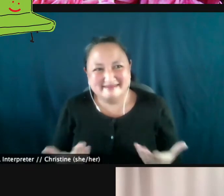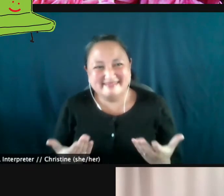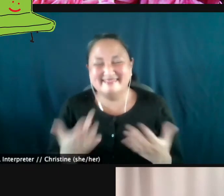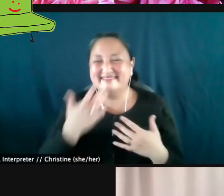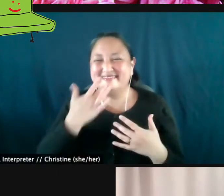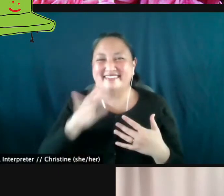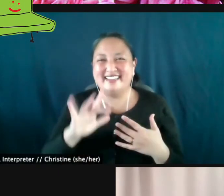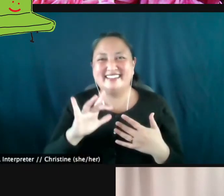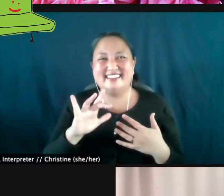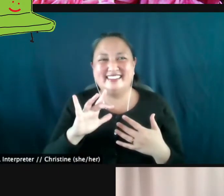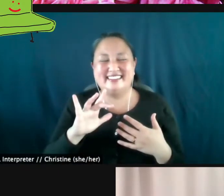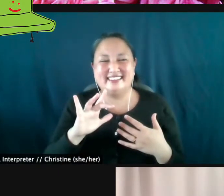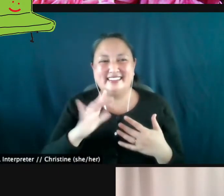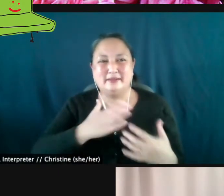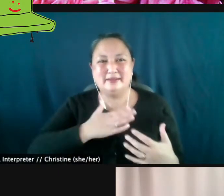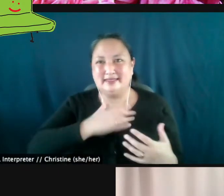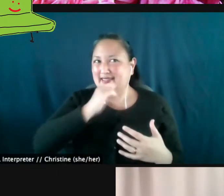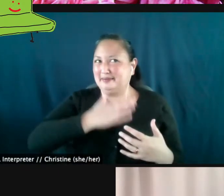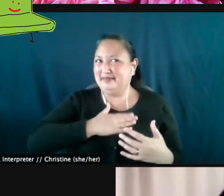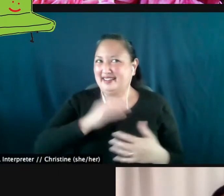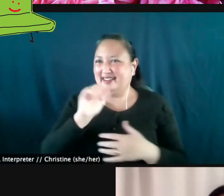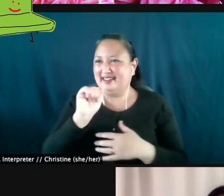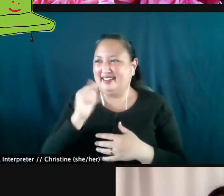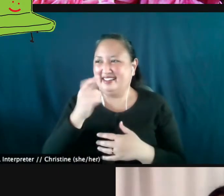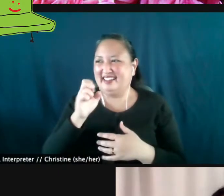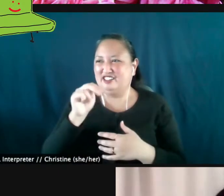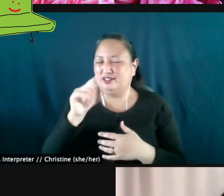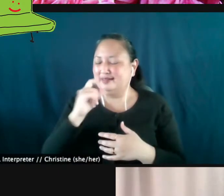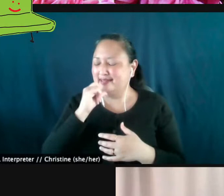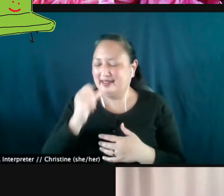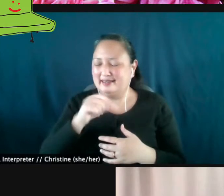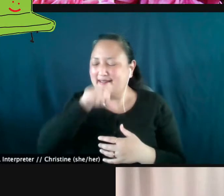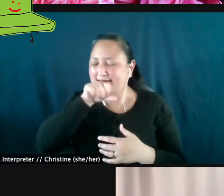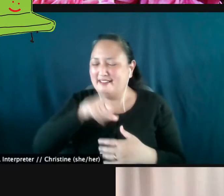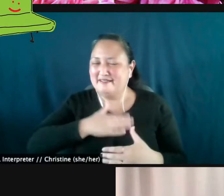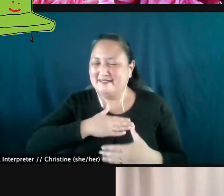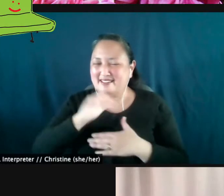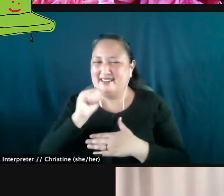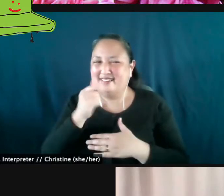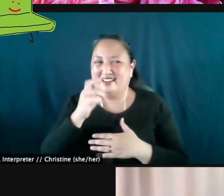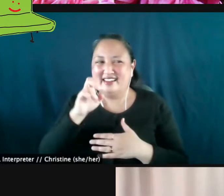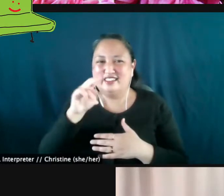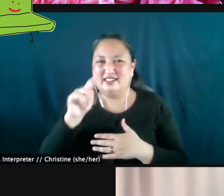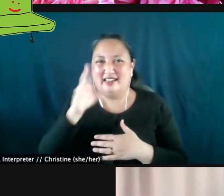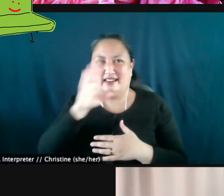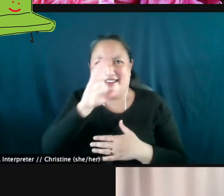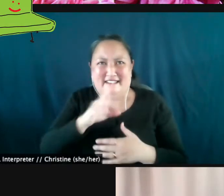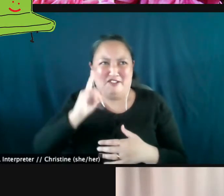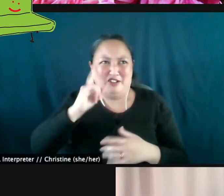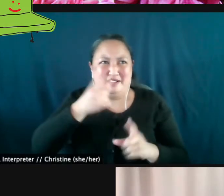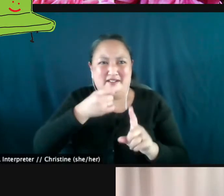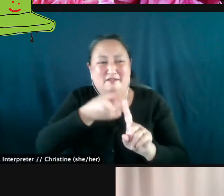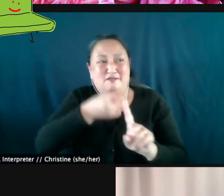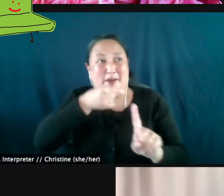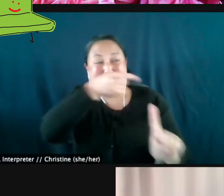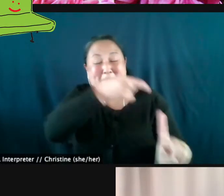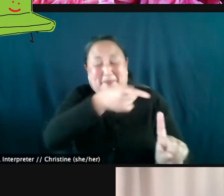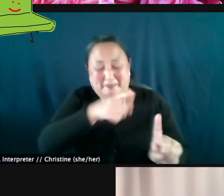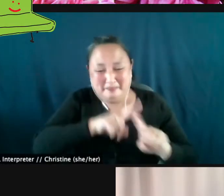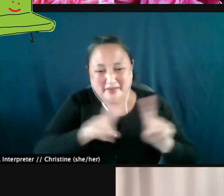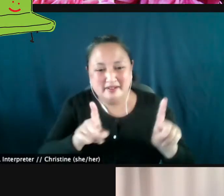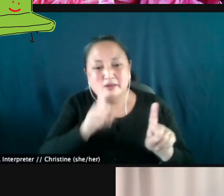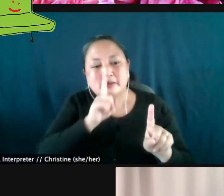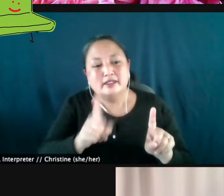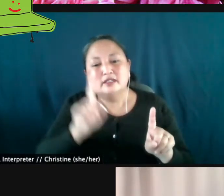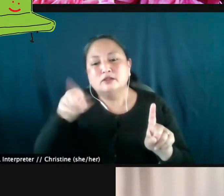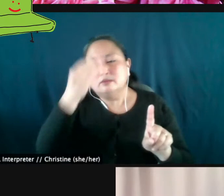Luckily, that was not my agent, and I love my agent and have never heard anything of that sort from him. But it just goes to